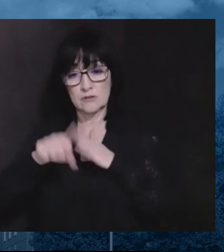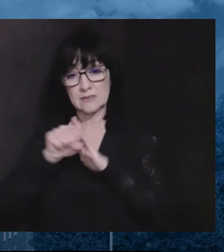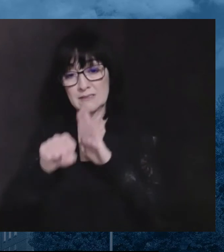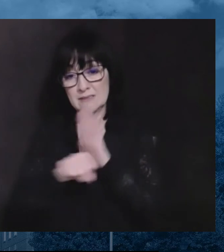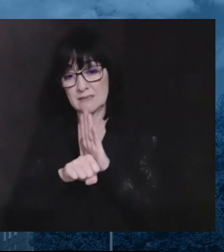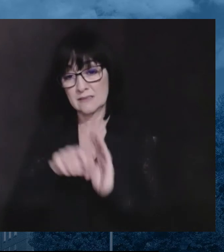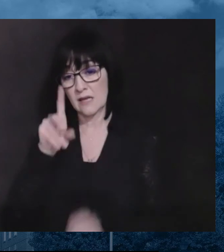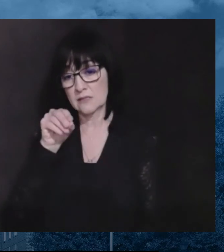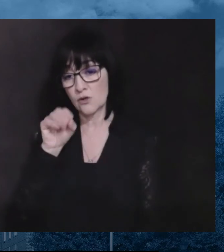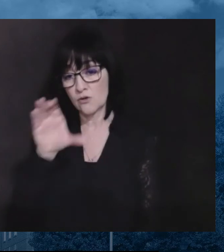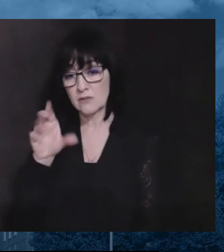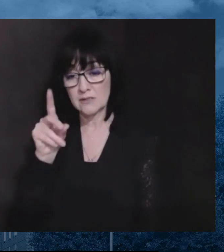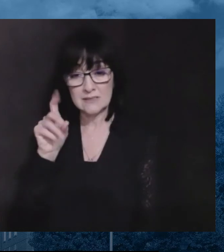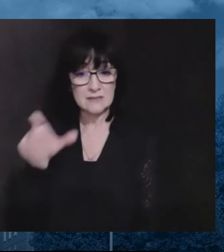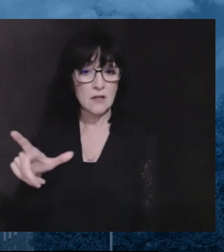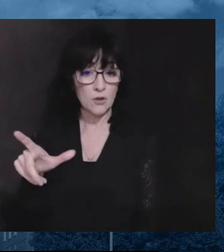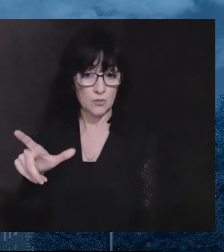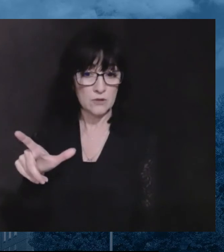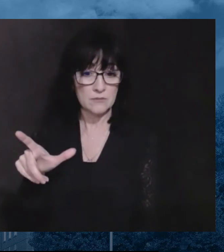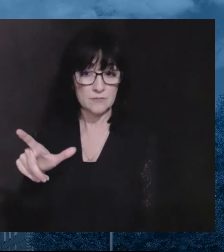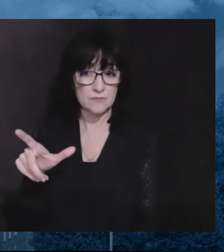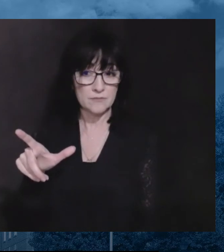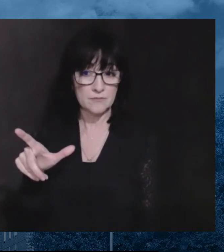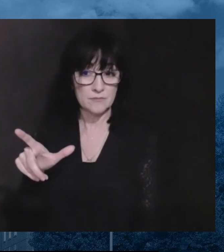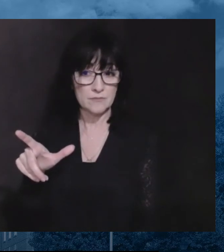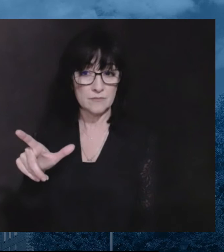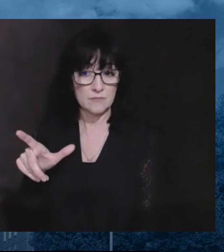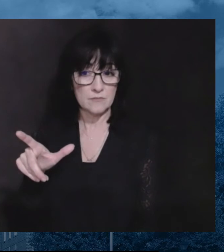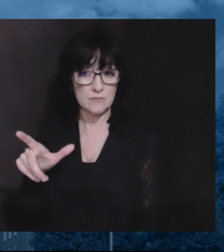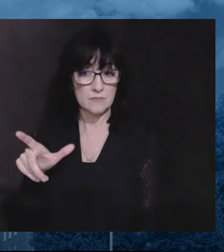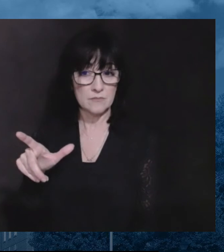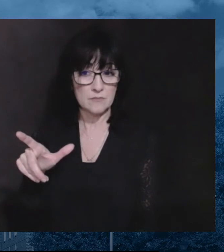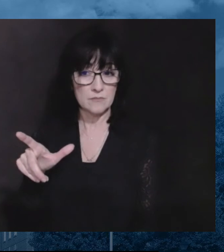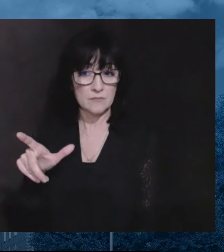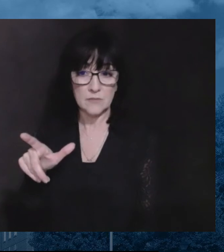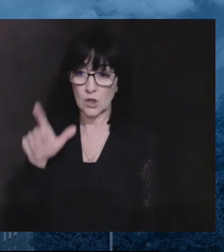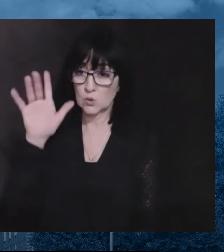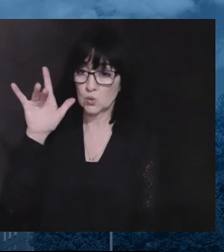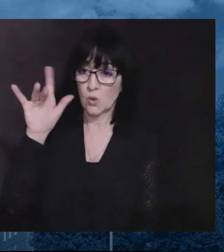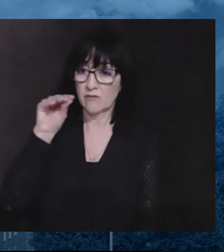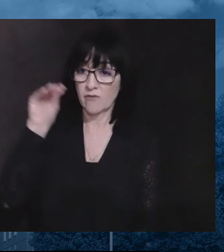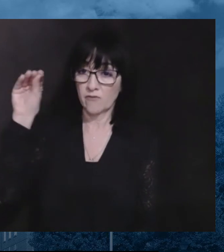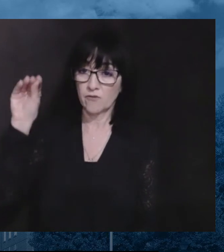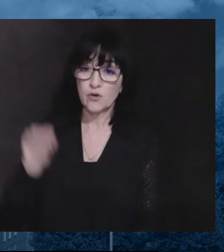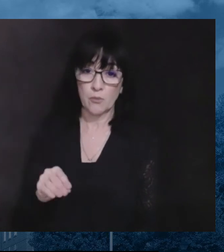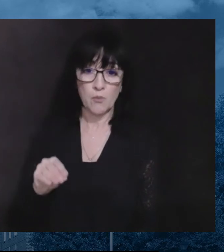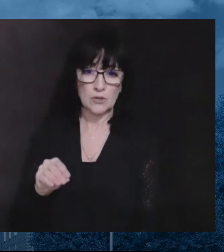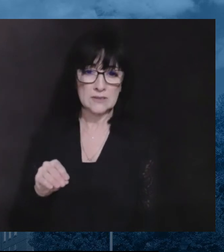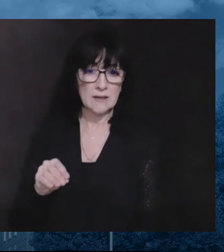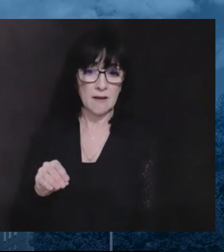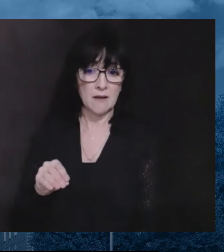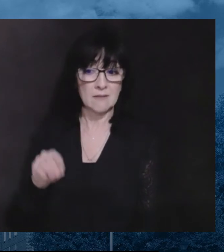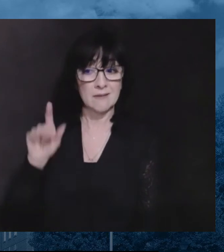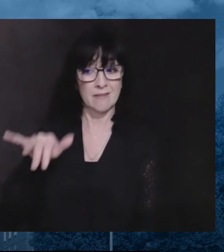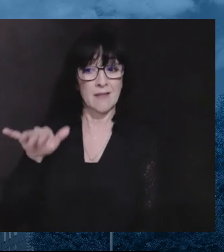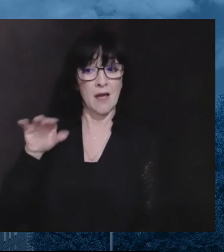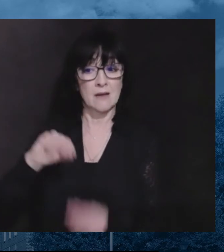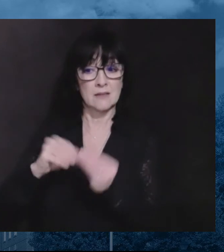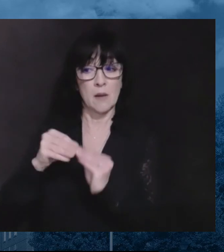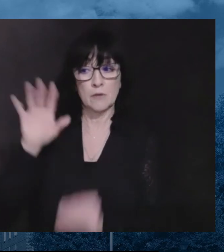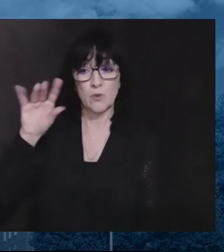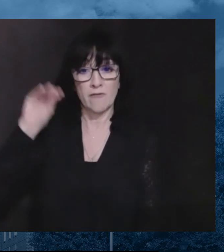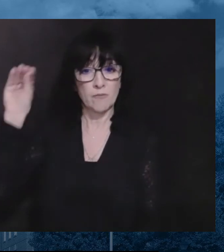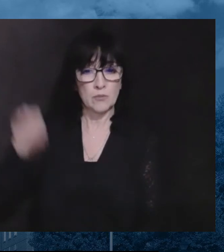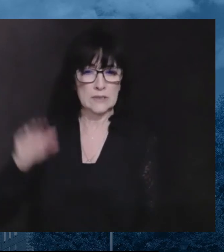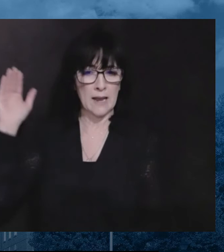Department of Corrections, it's about 25% lower than when I took